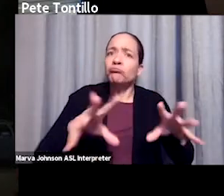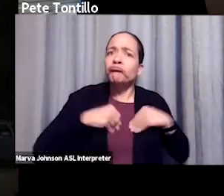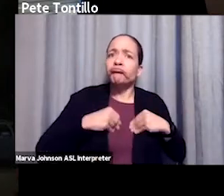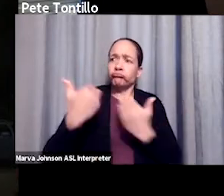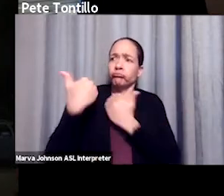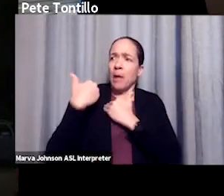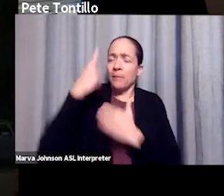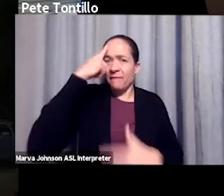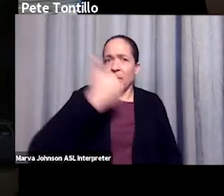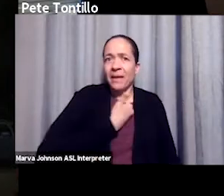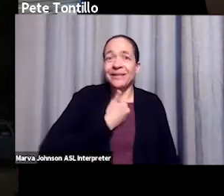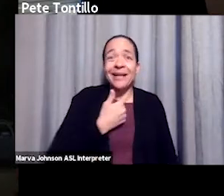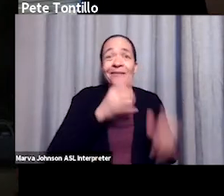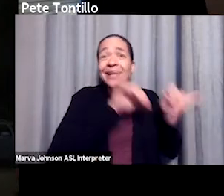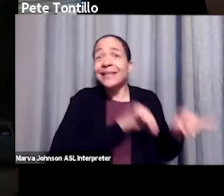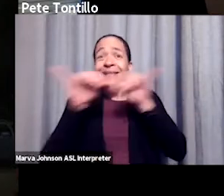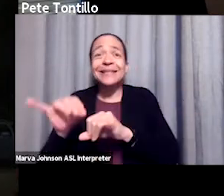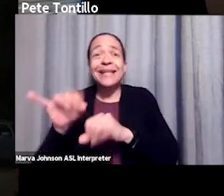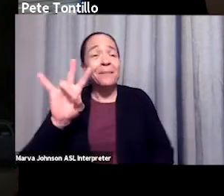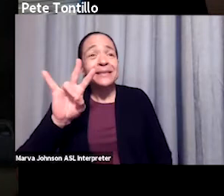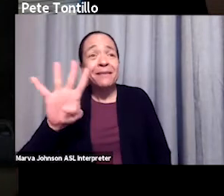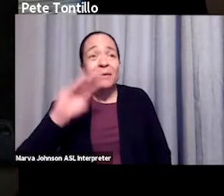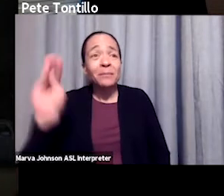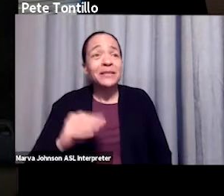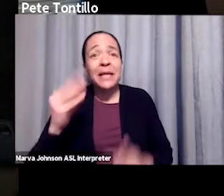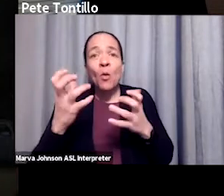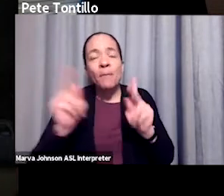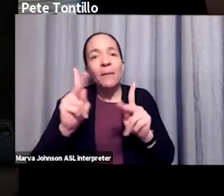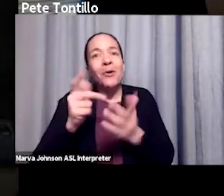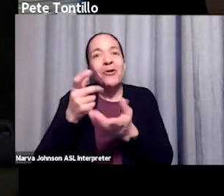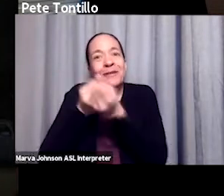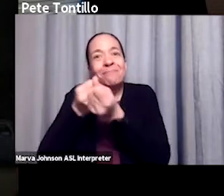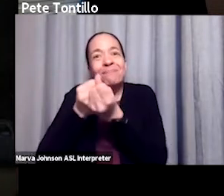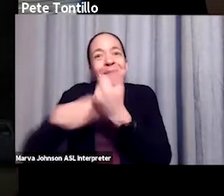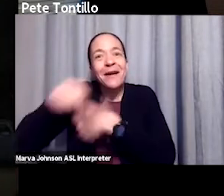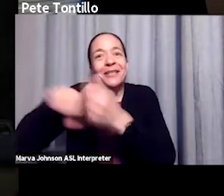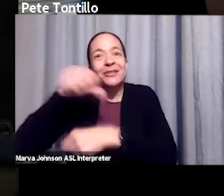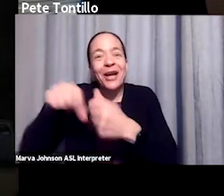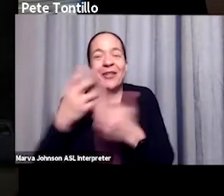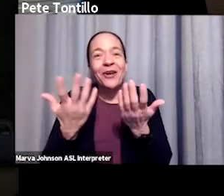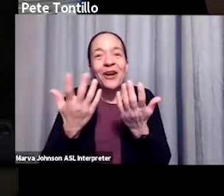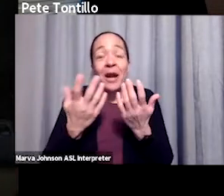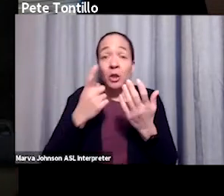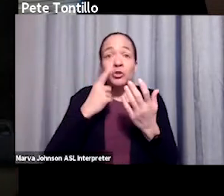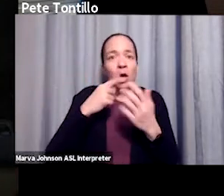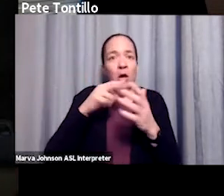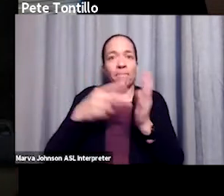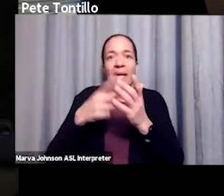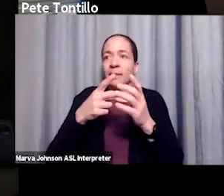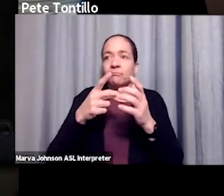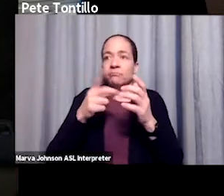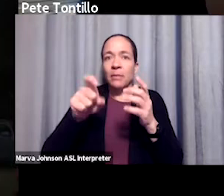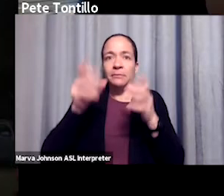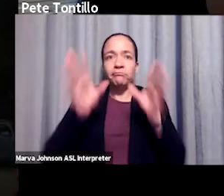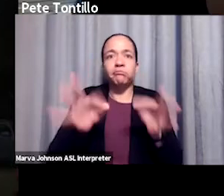themselves, and almost as many people want a country where people look out for others. So these aren't mutually exclusive, despite them popularly being perceived as being